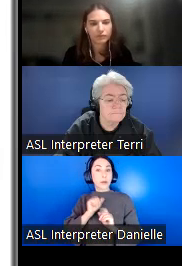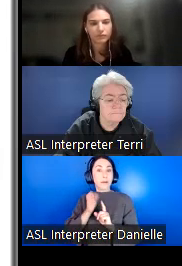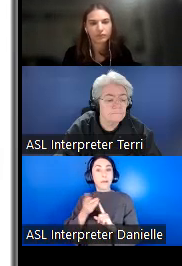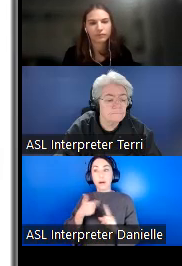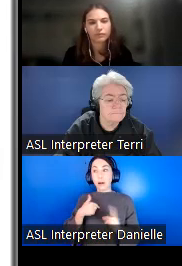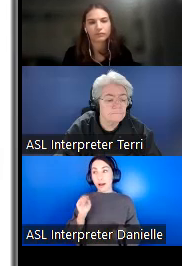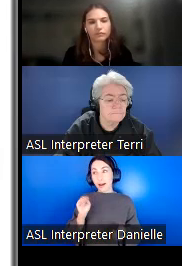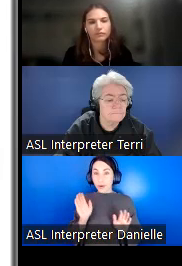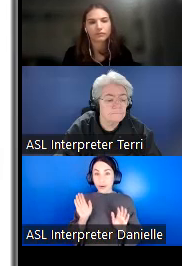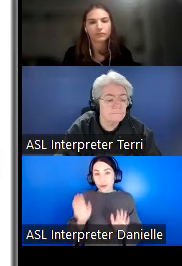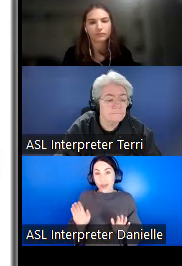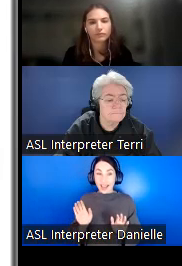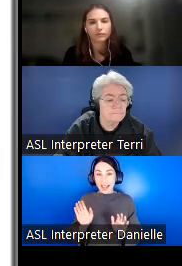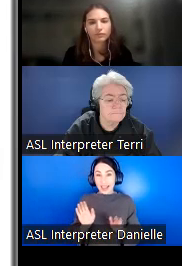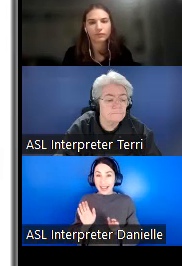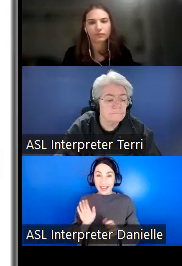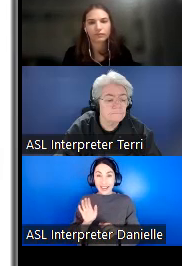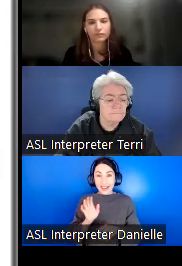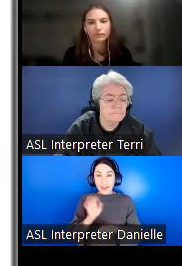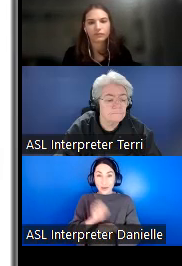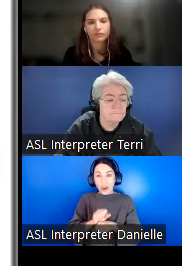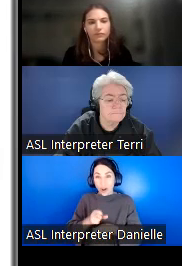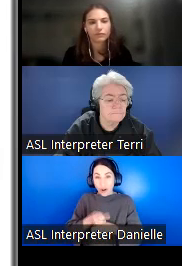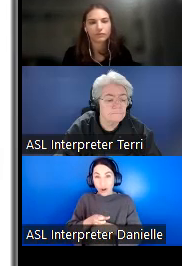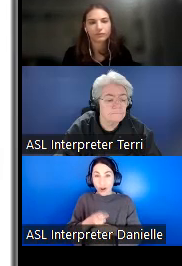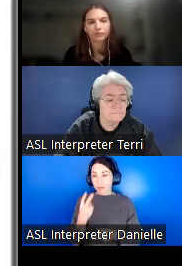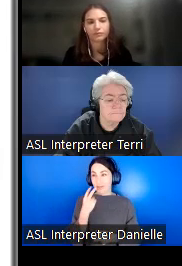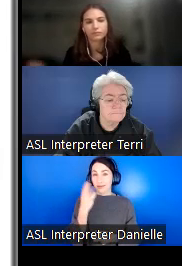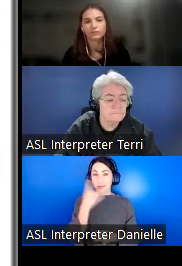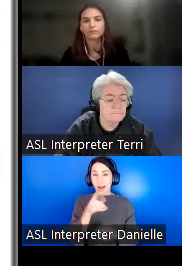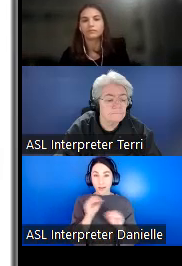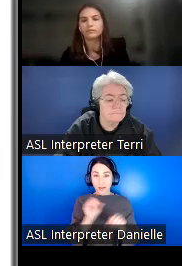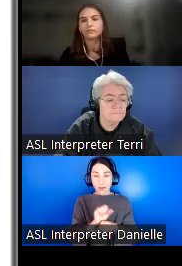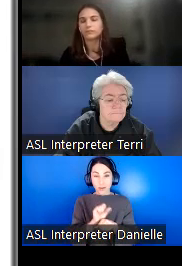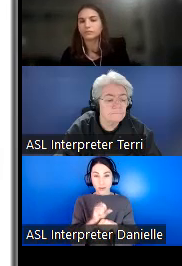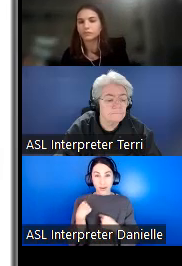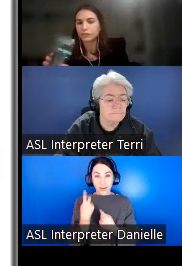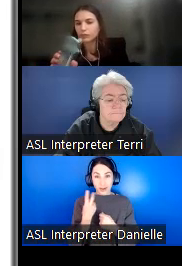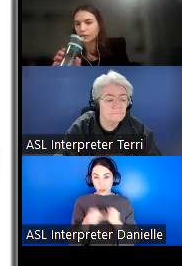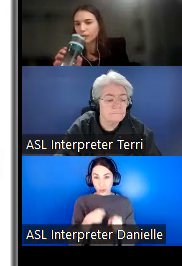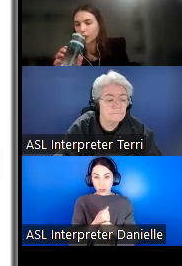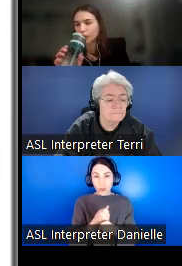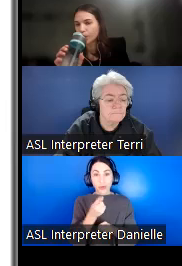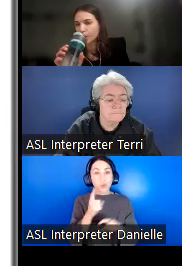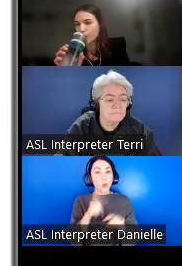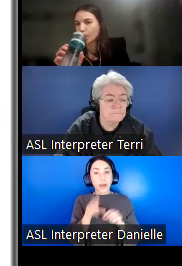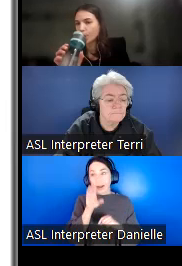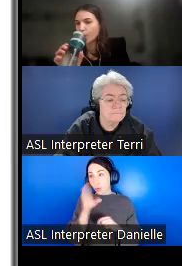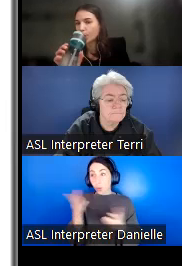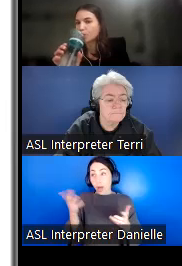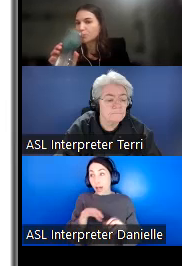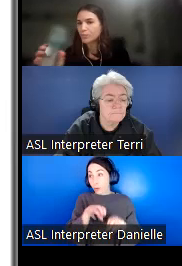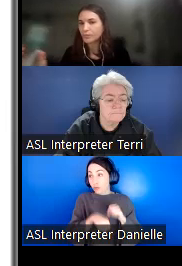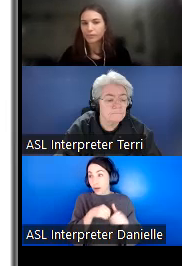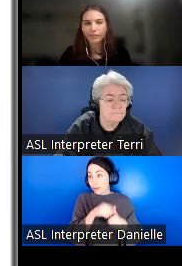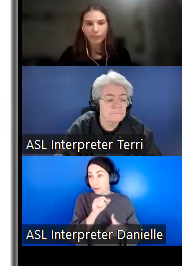great, I'm a great hard worker, because people will be like, well, I haven't even been working for 2 years. And then, you can't actually say, well, that's because I was raped in